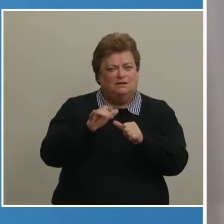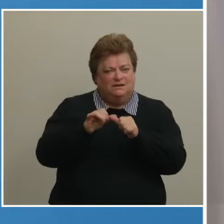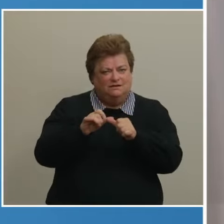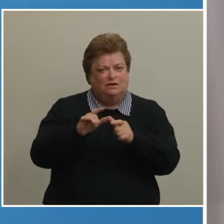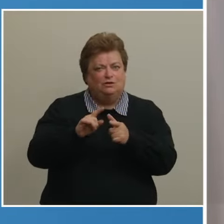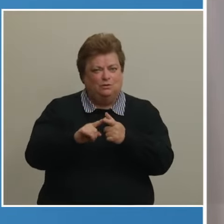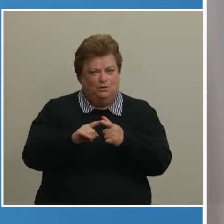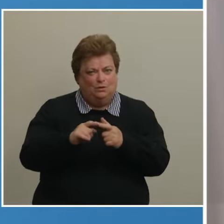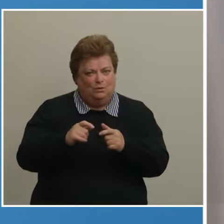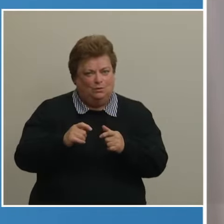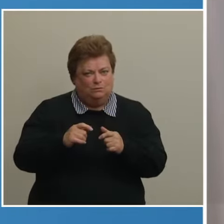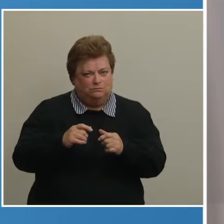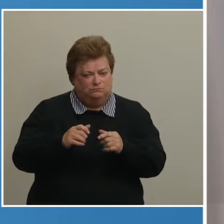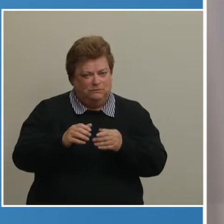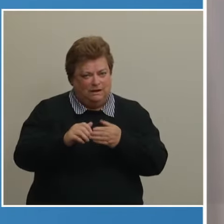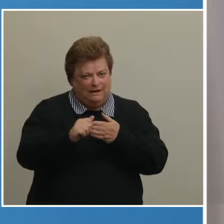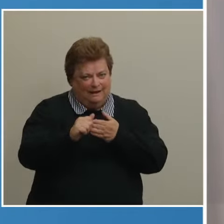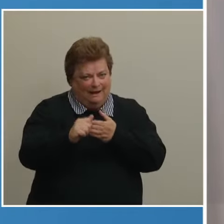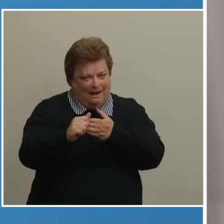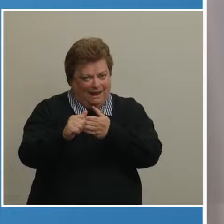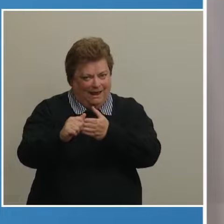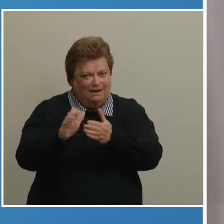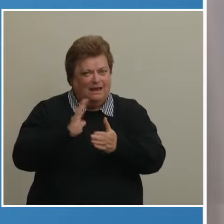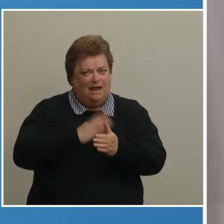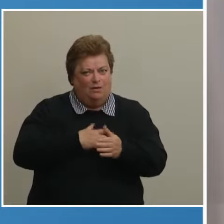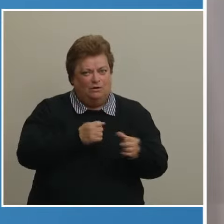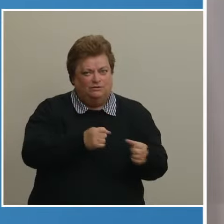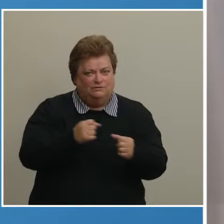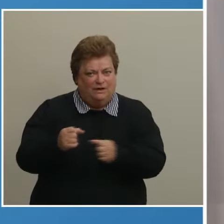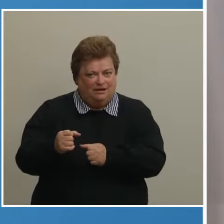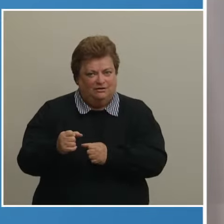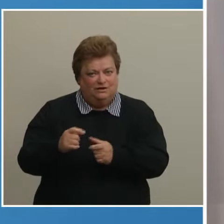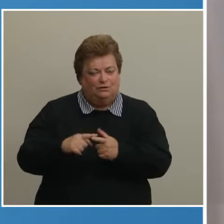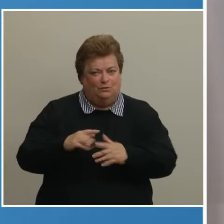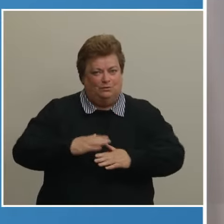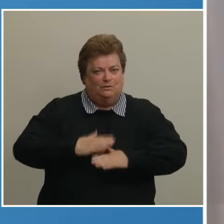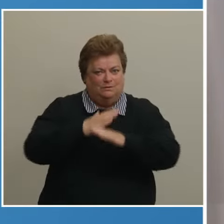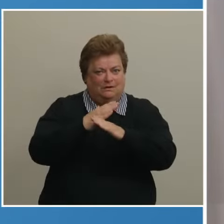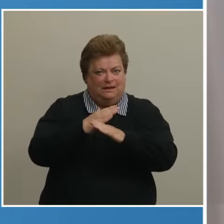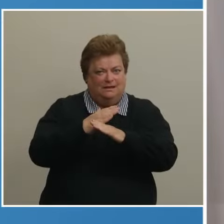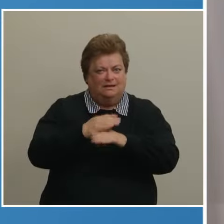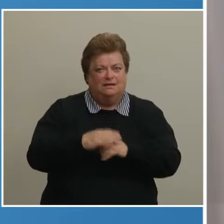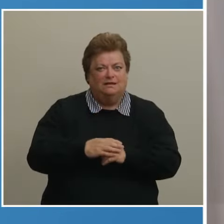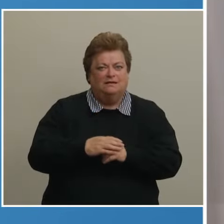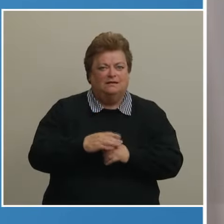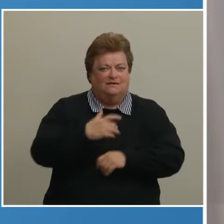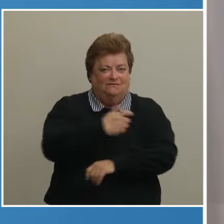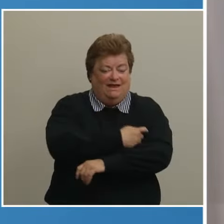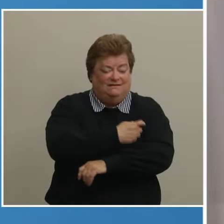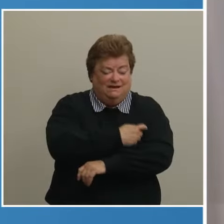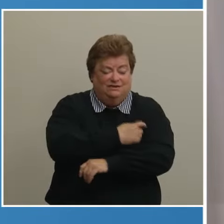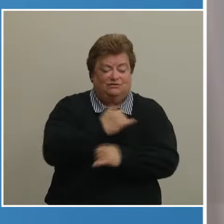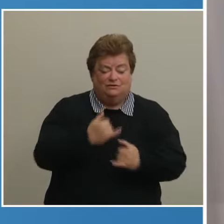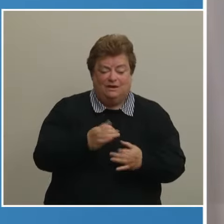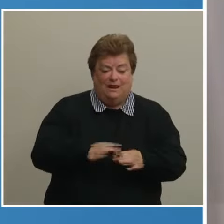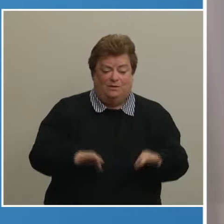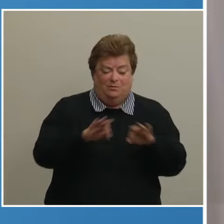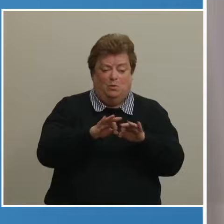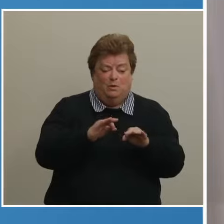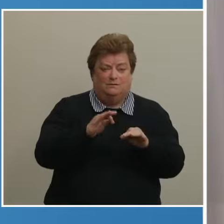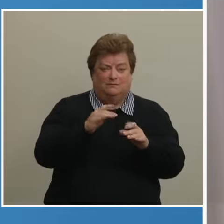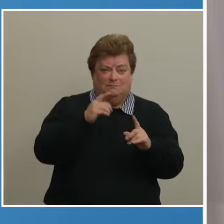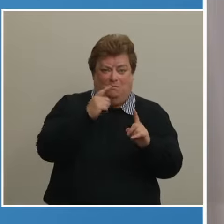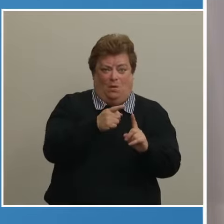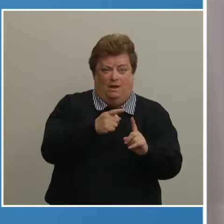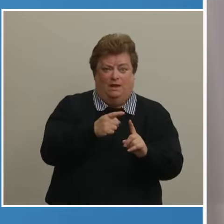this pandemic and to avoid any resurgence of the virus or its variants. Vaccinations are a focal point of this strategy, and